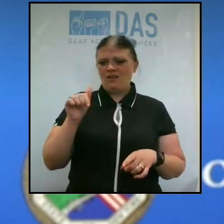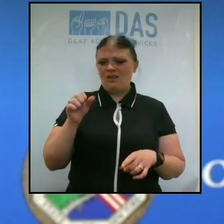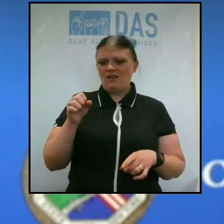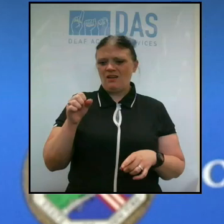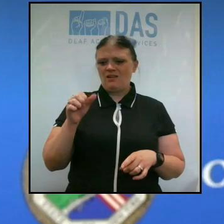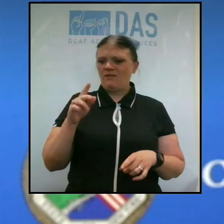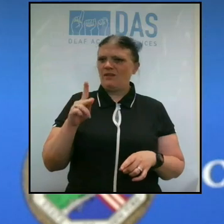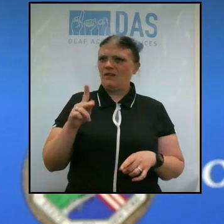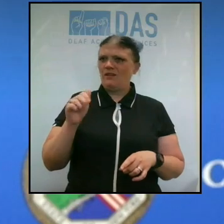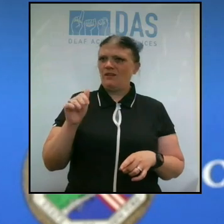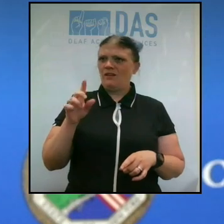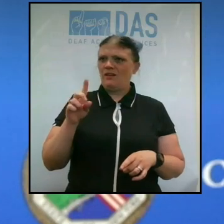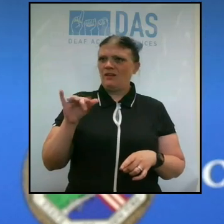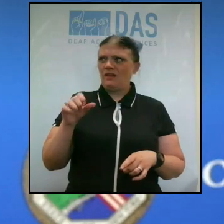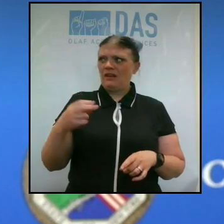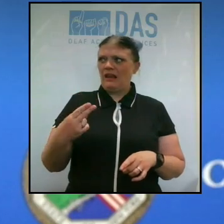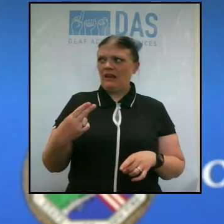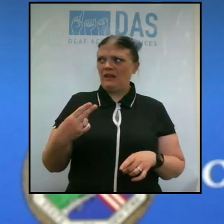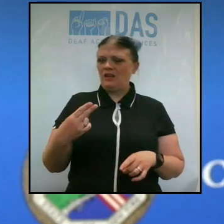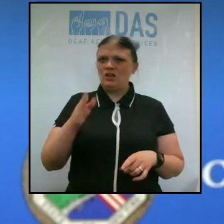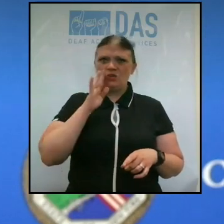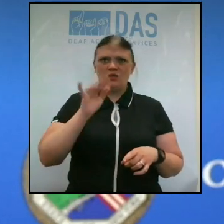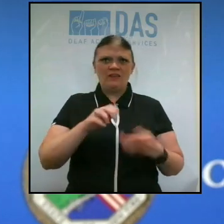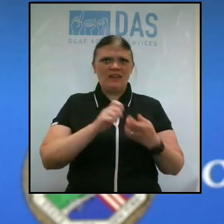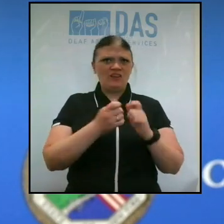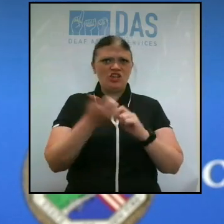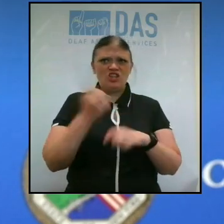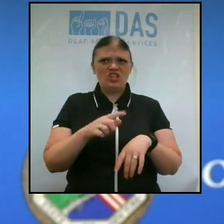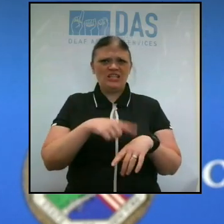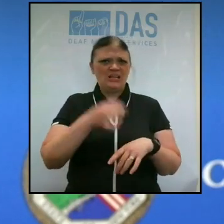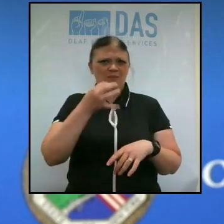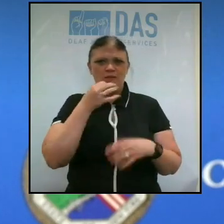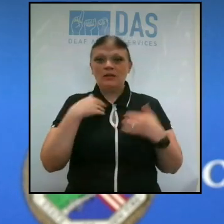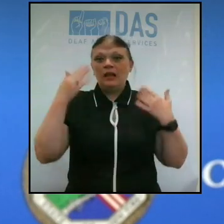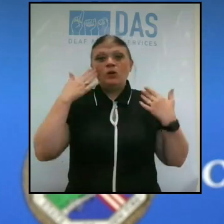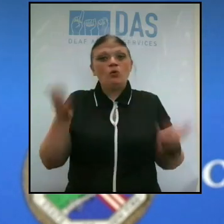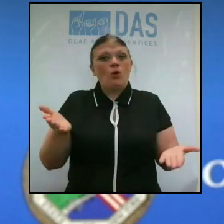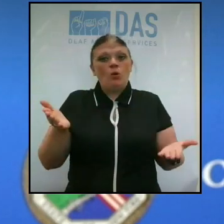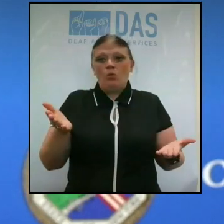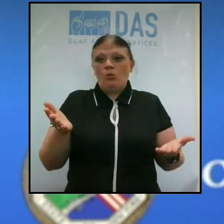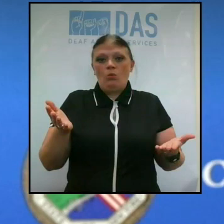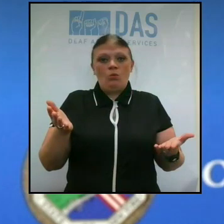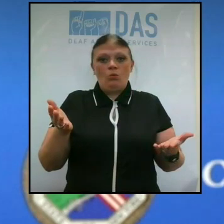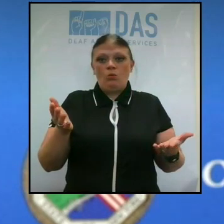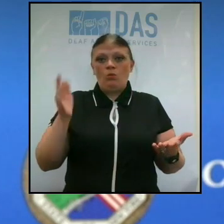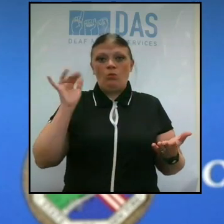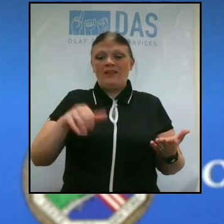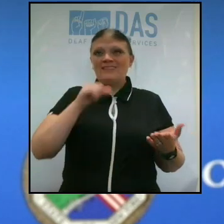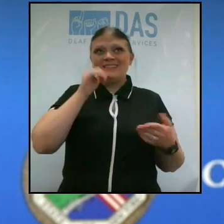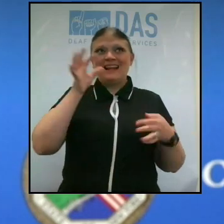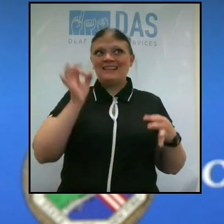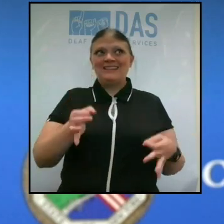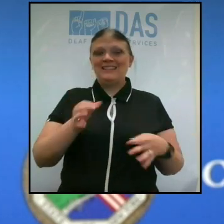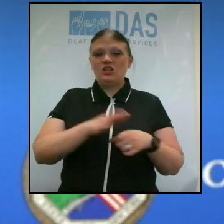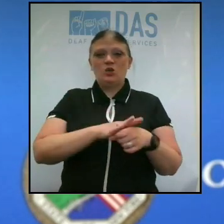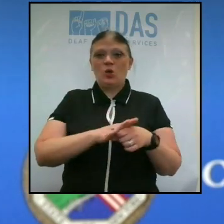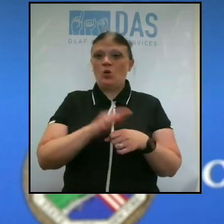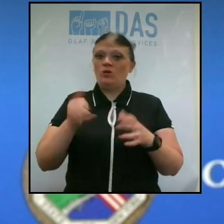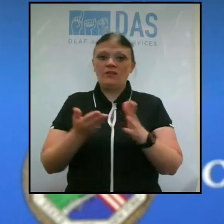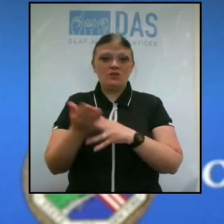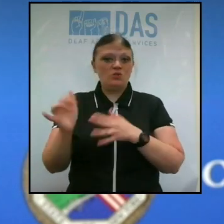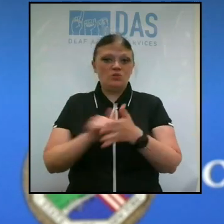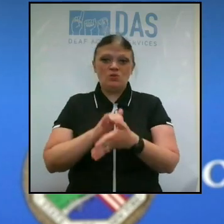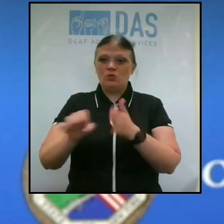change anytime soon? I don't know, and it's not a decision that's being made on the local level. It is being made through New York